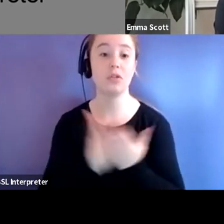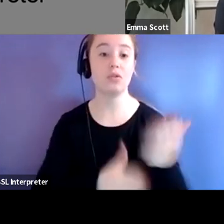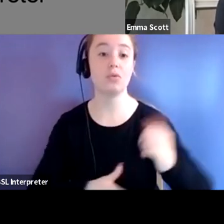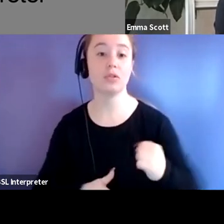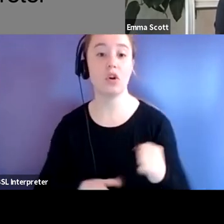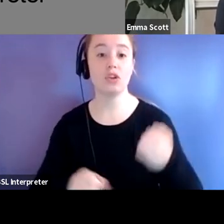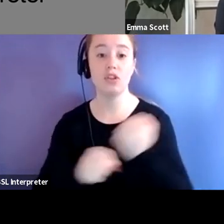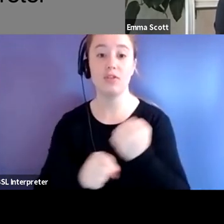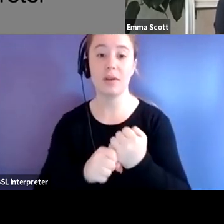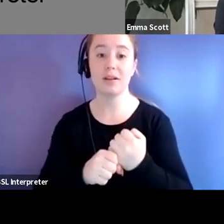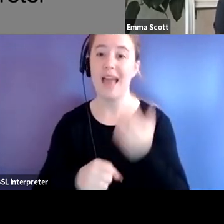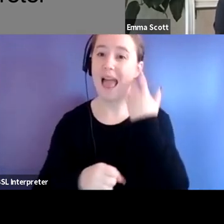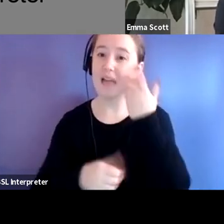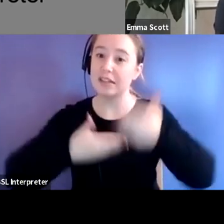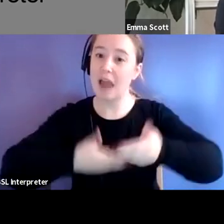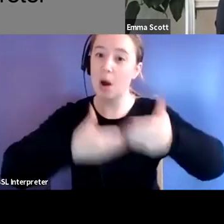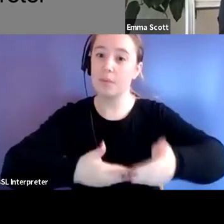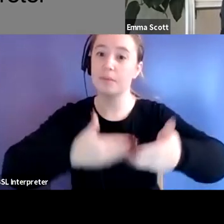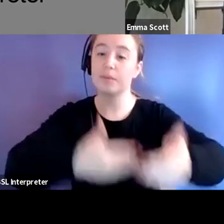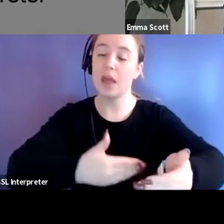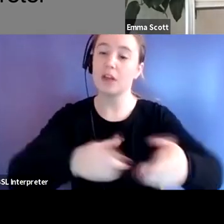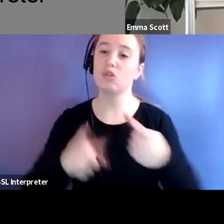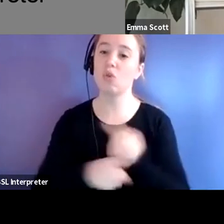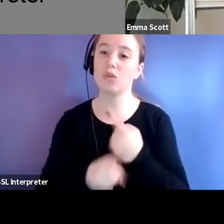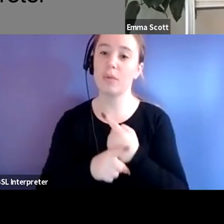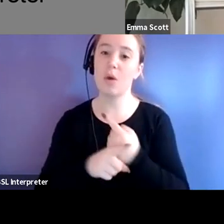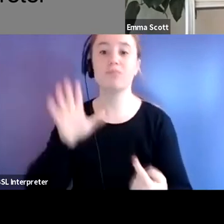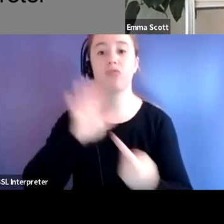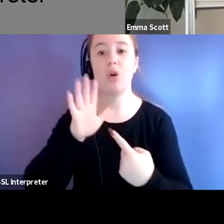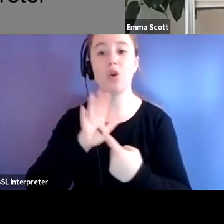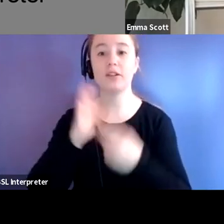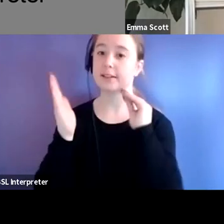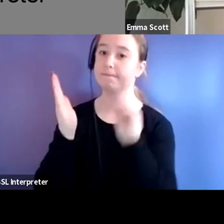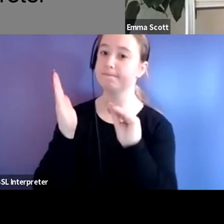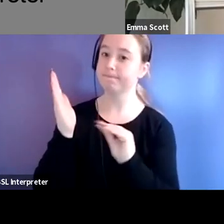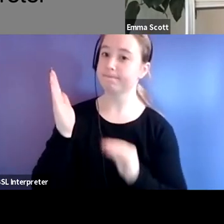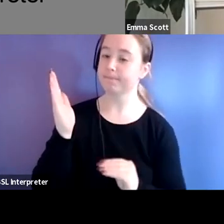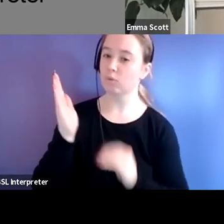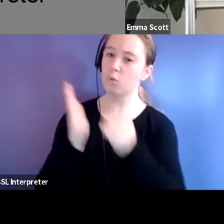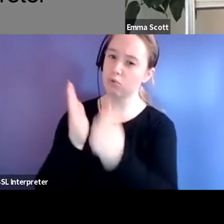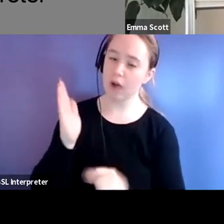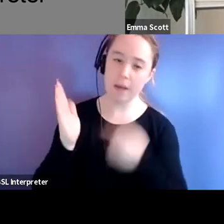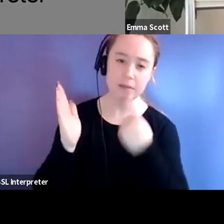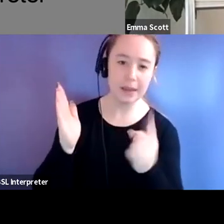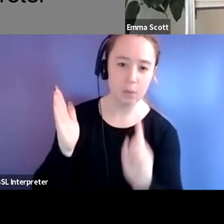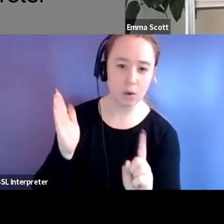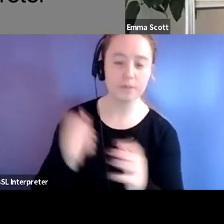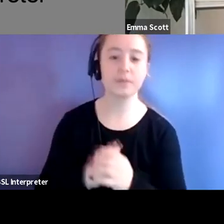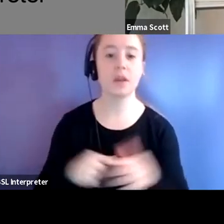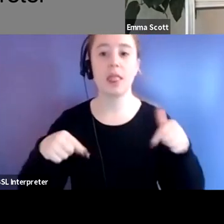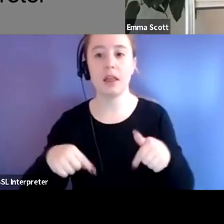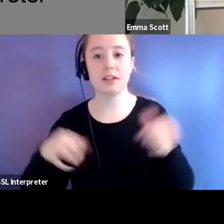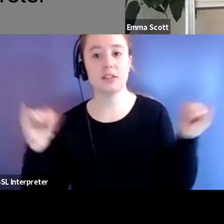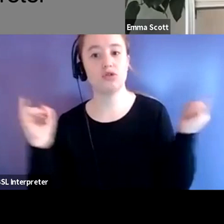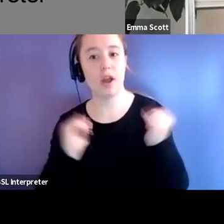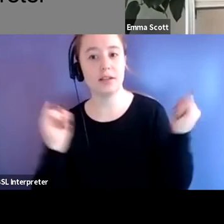every parliamentary term, highlighting its priorities. So what did the programme for government say? It said that this crisis